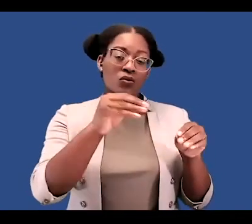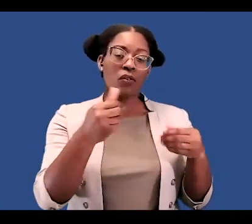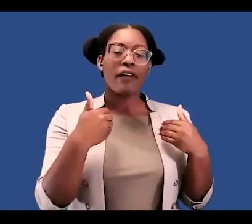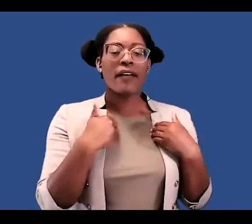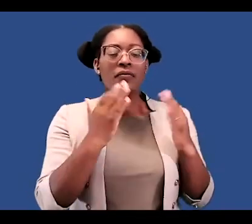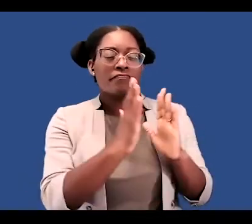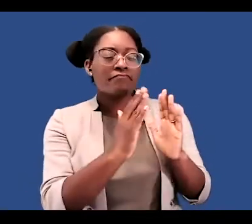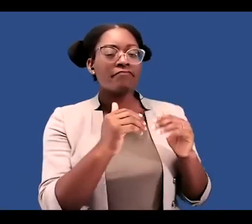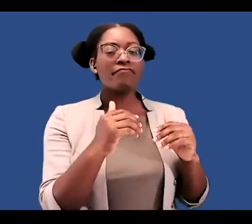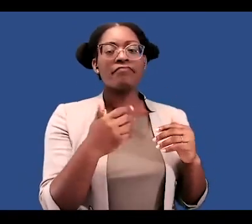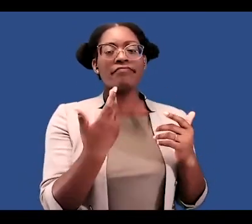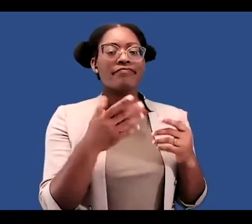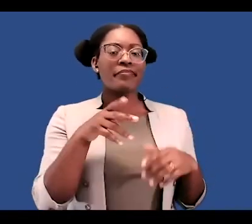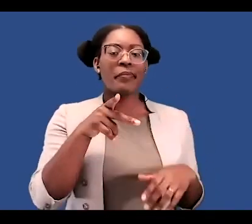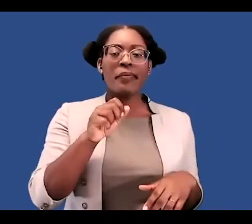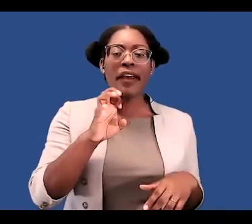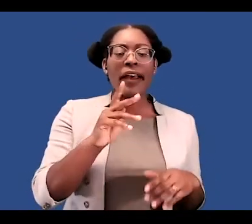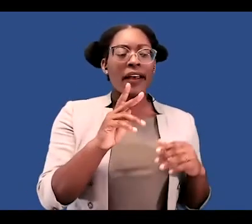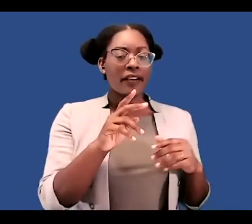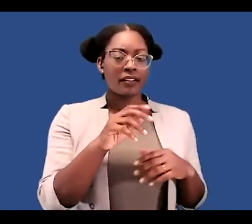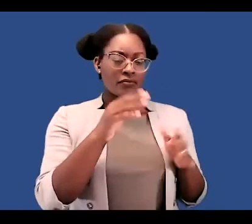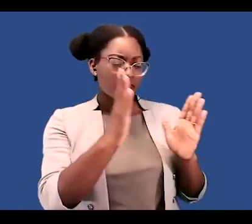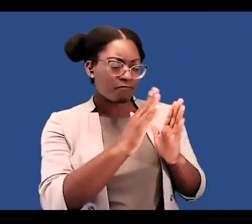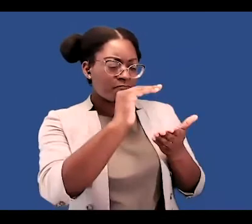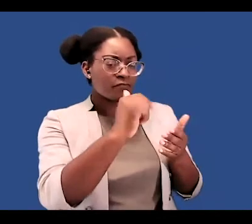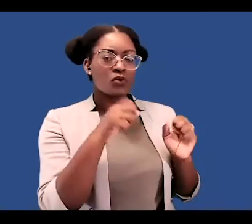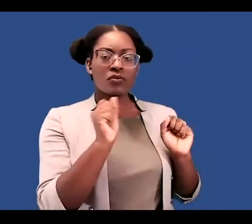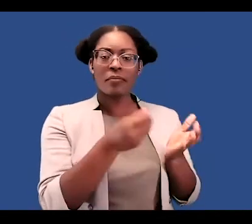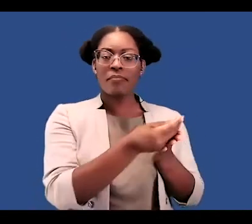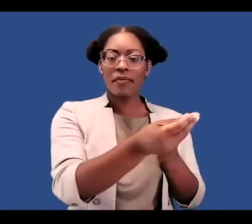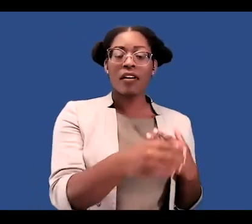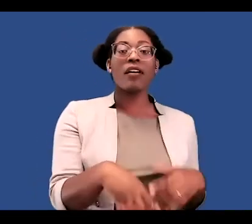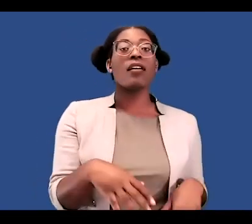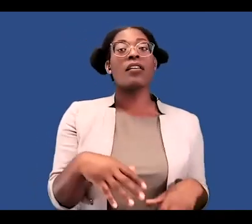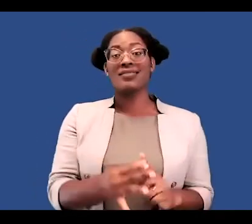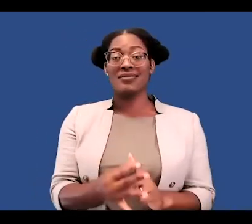in our neighborhoods, keep fresh herbs, especially if it's like a Asian